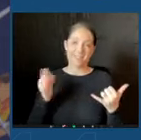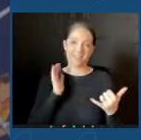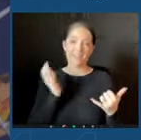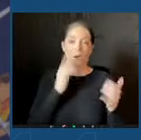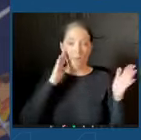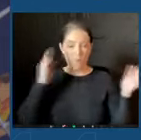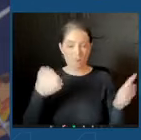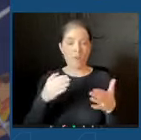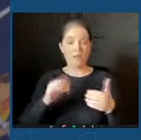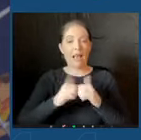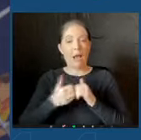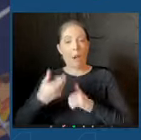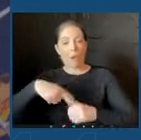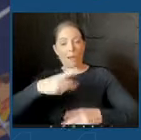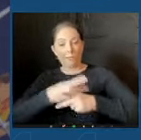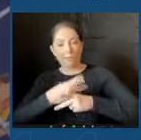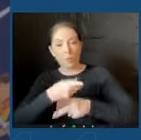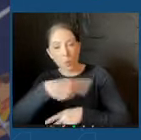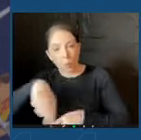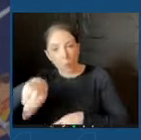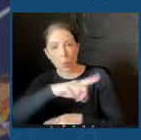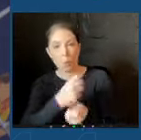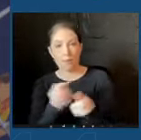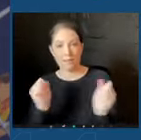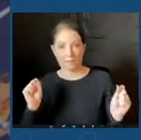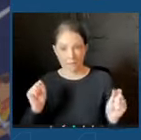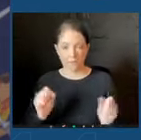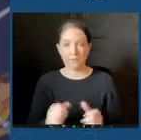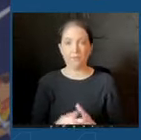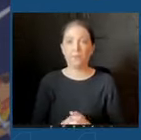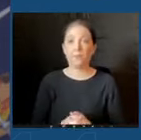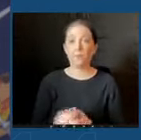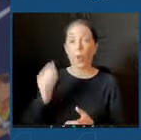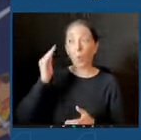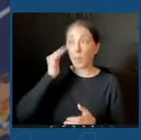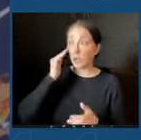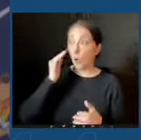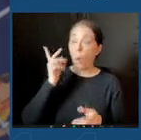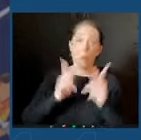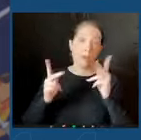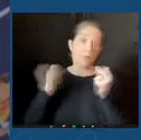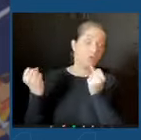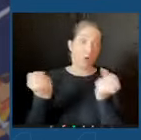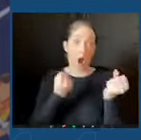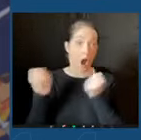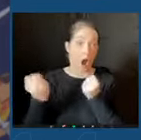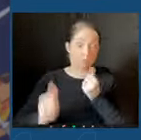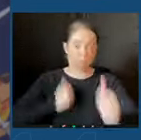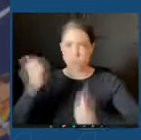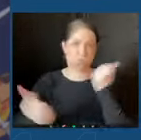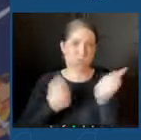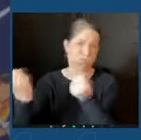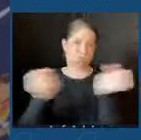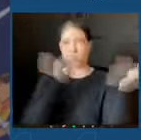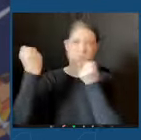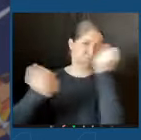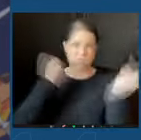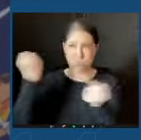people who live in these communities safe? We know there's been real aggressive driving. I don't know what's happening, but people are just